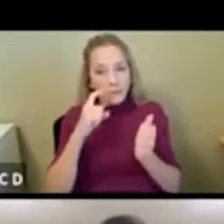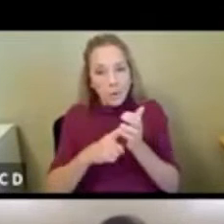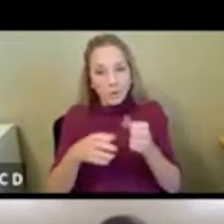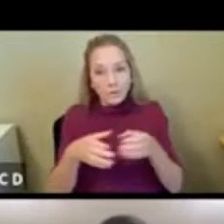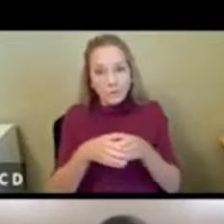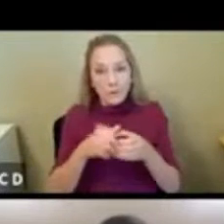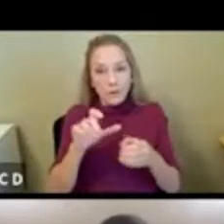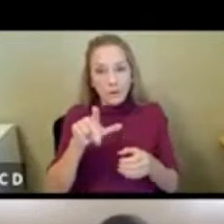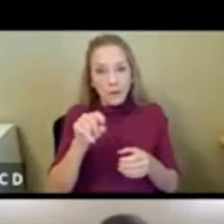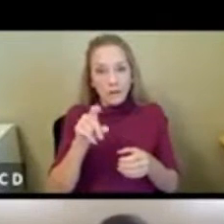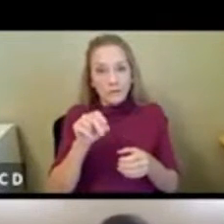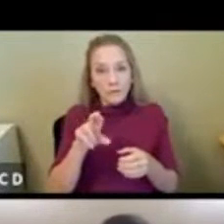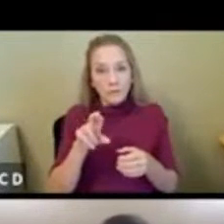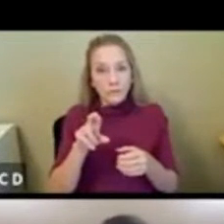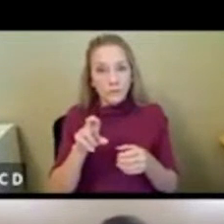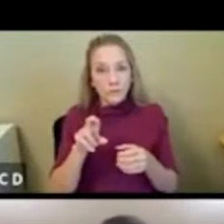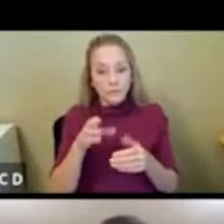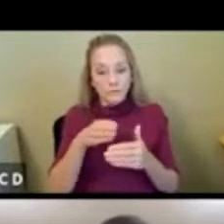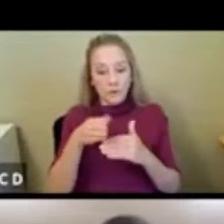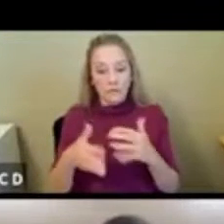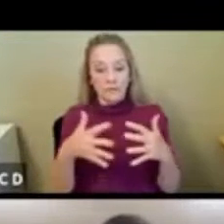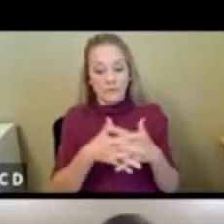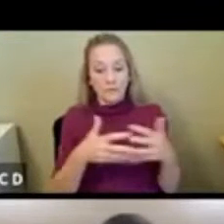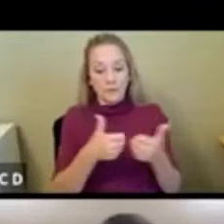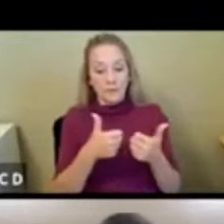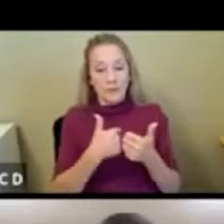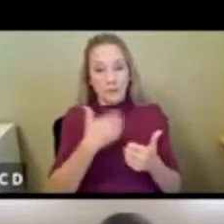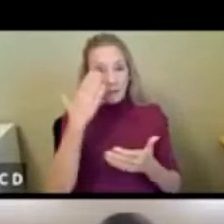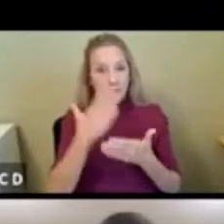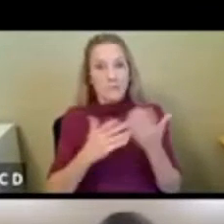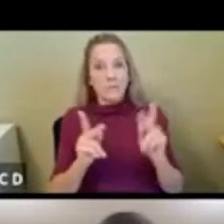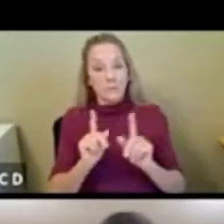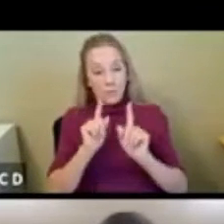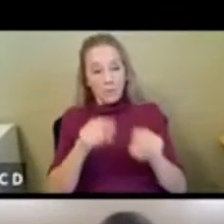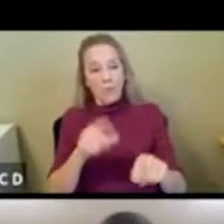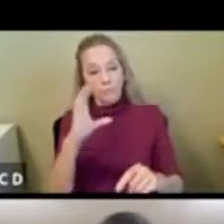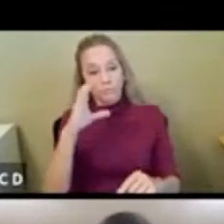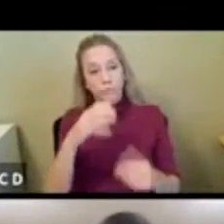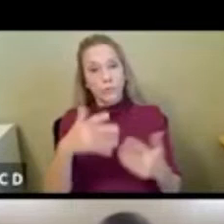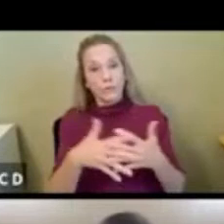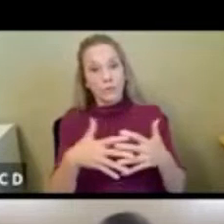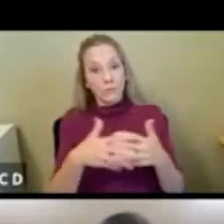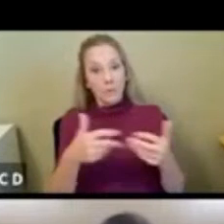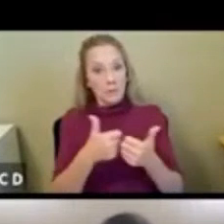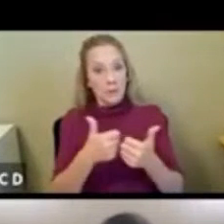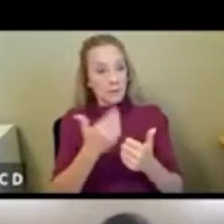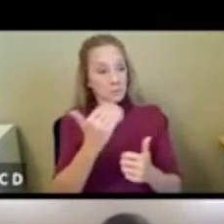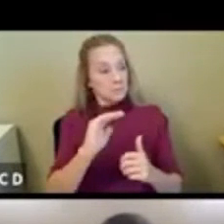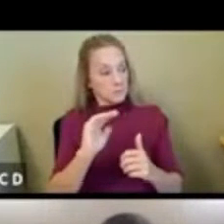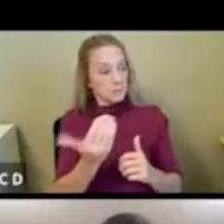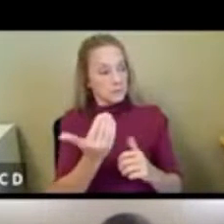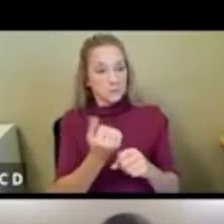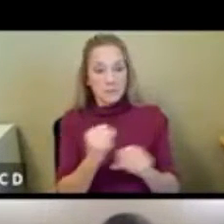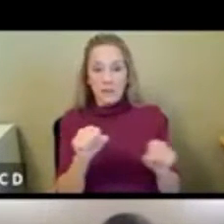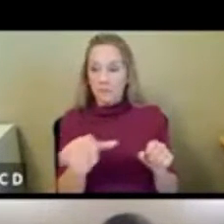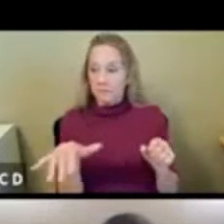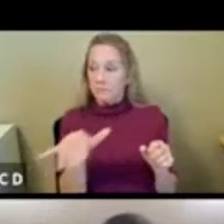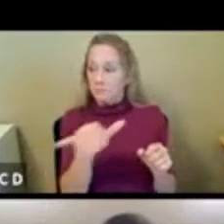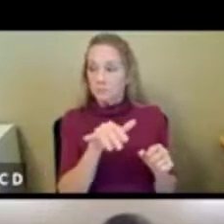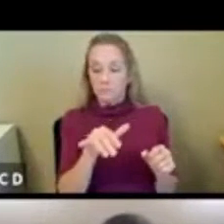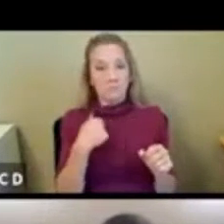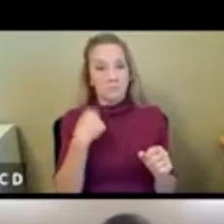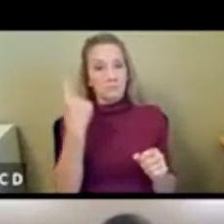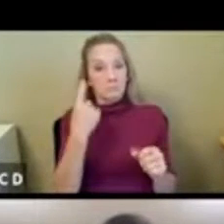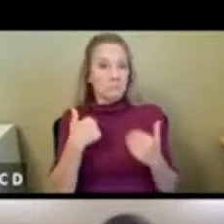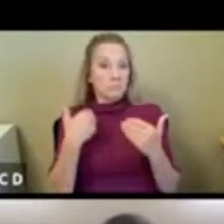football game. I know folks that actually went to the game and they said that it actually seemed like a really pretty safe environment. But I figured I would go ahead and